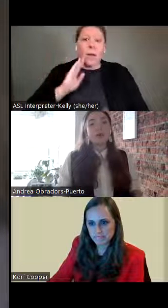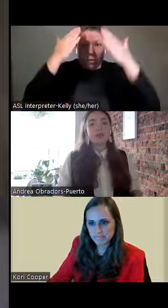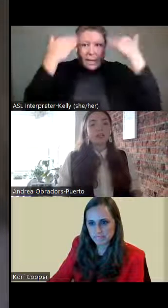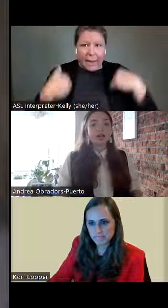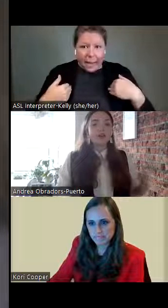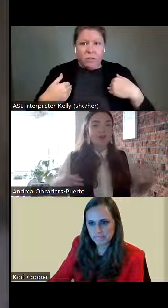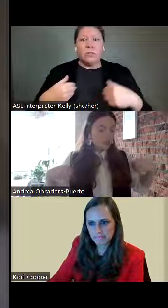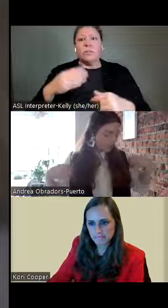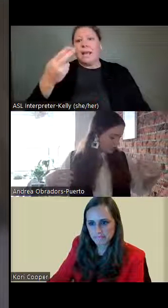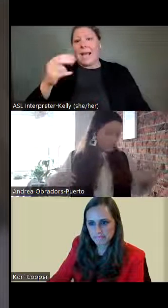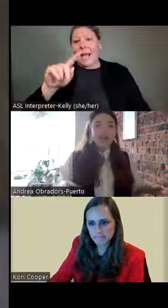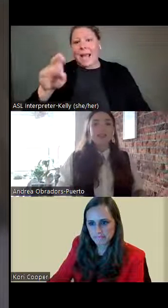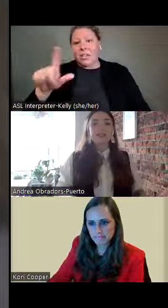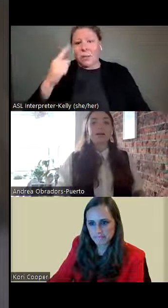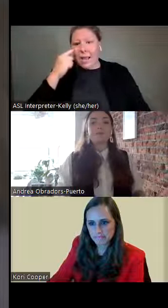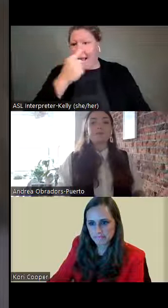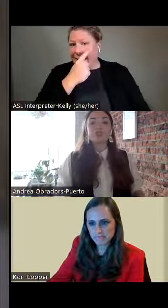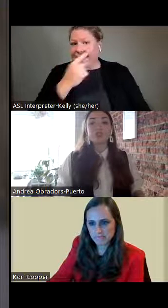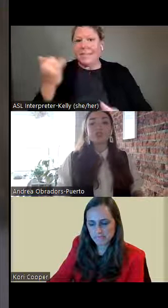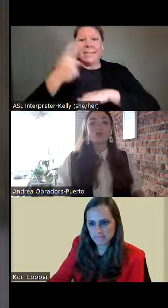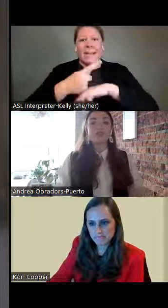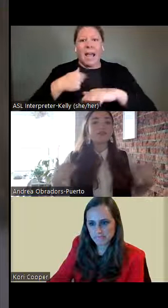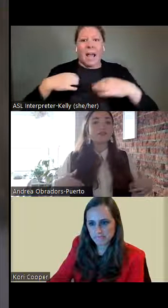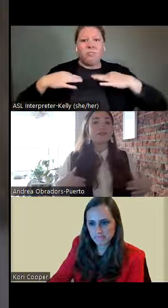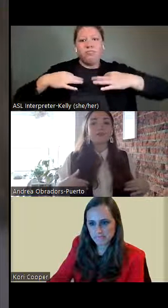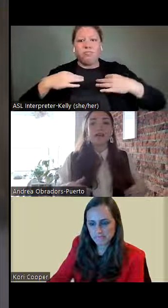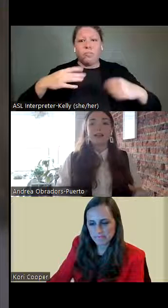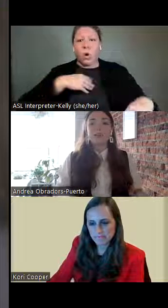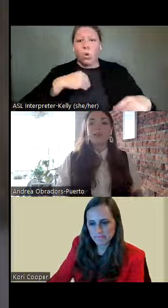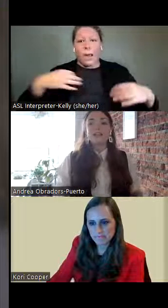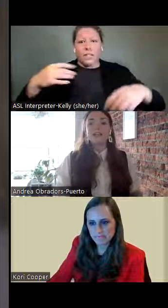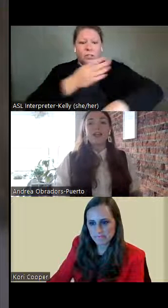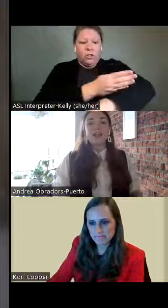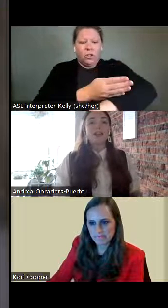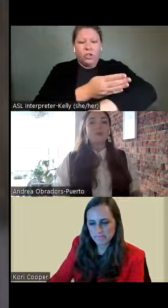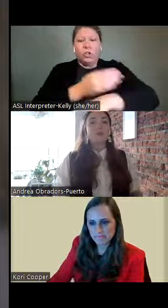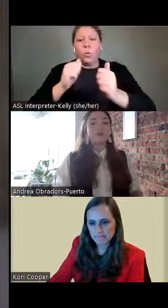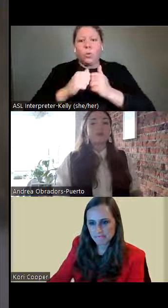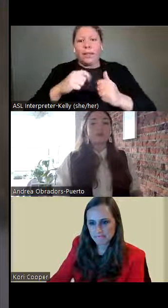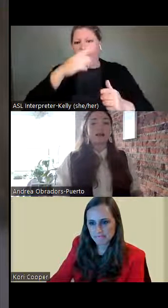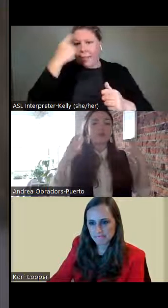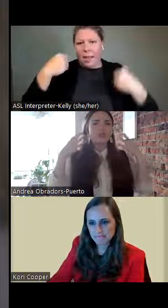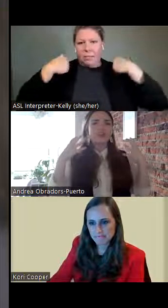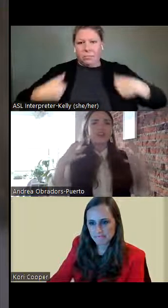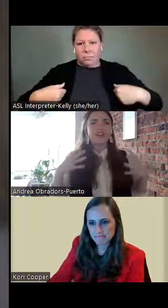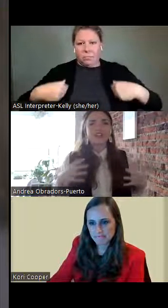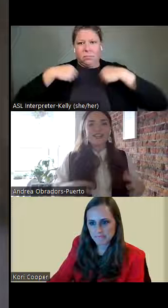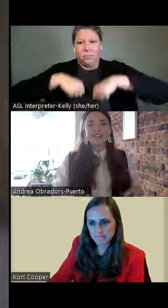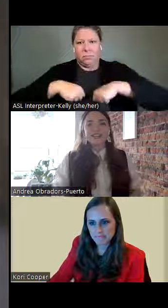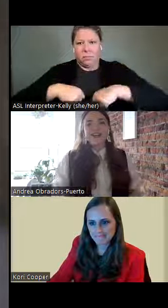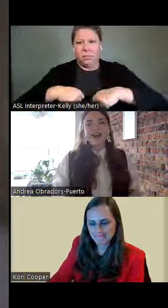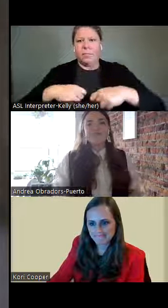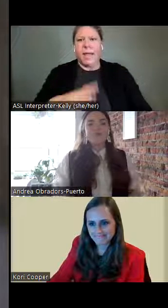I'm wearing an ivory oversized shirt with a sleeveless black blazer and a pair of big ivory squared